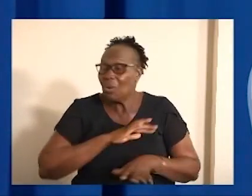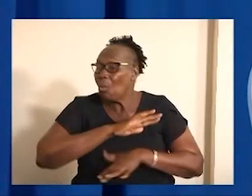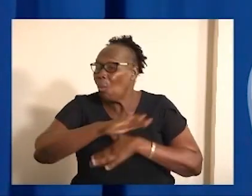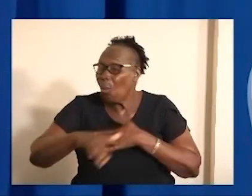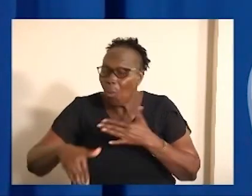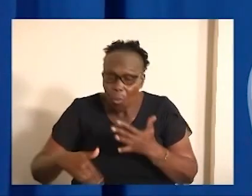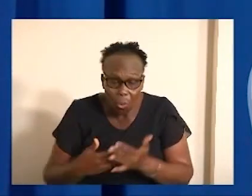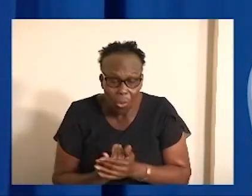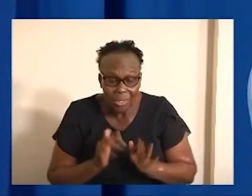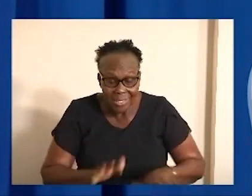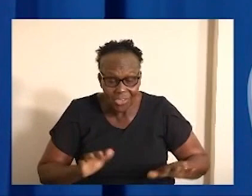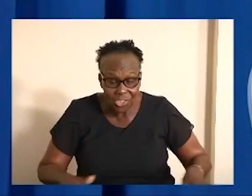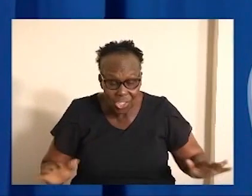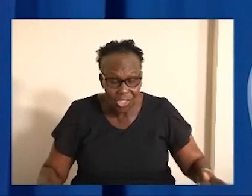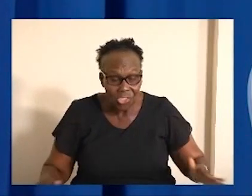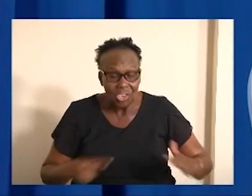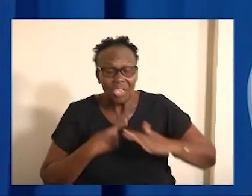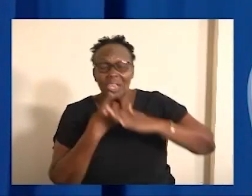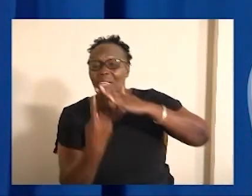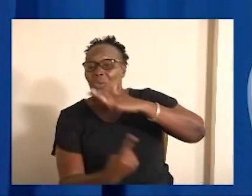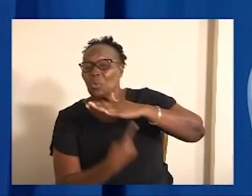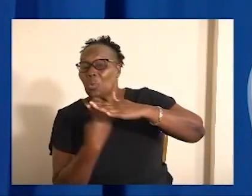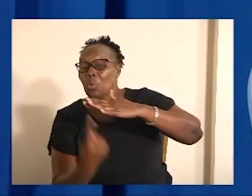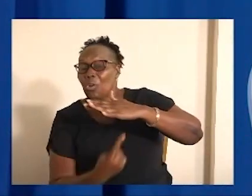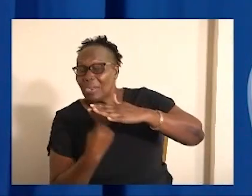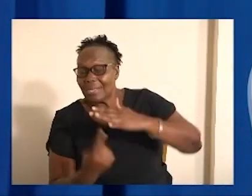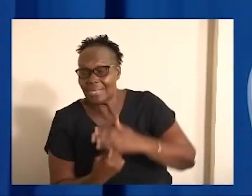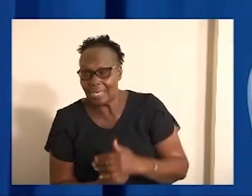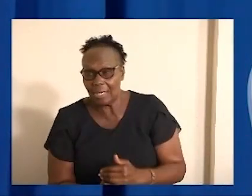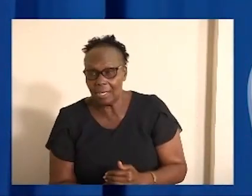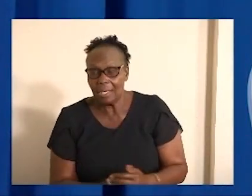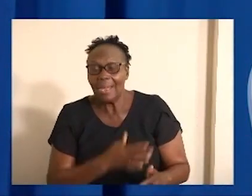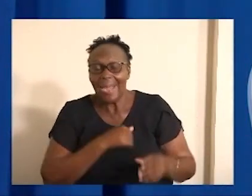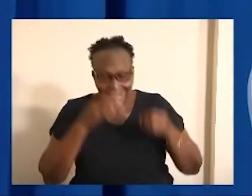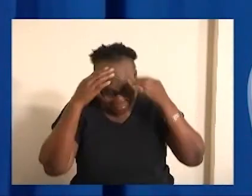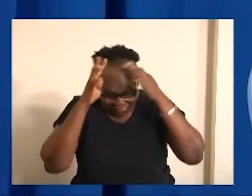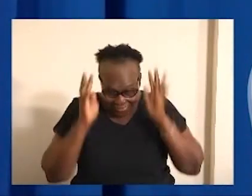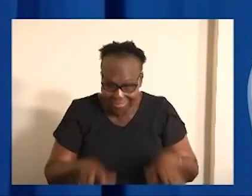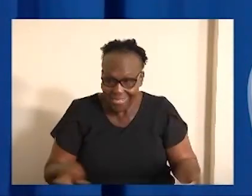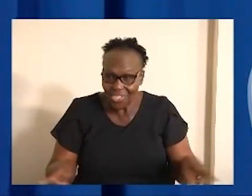quarantine, including the teacher who was assigned to that school.